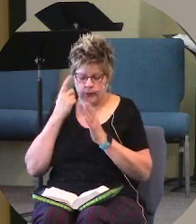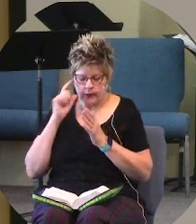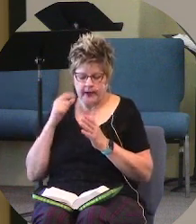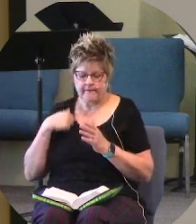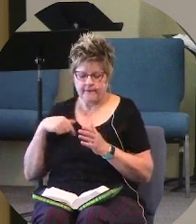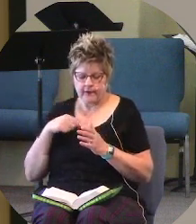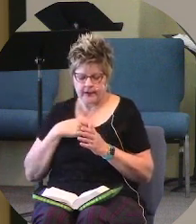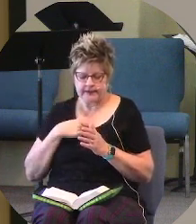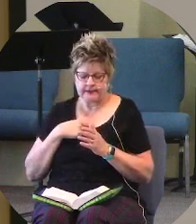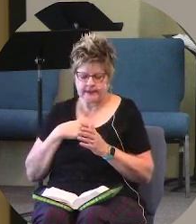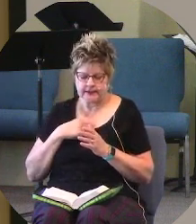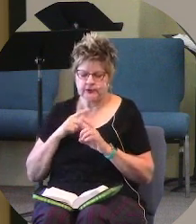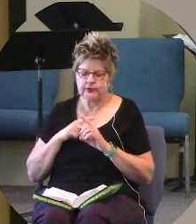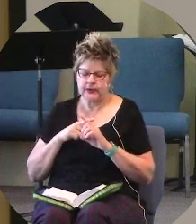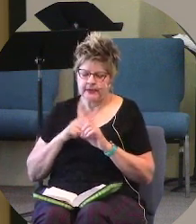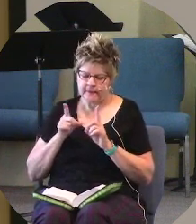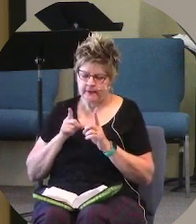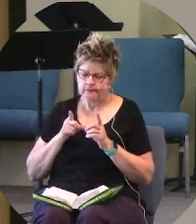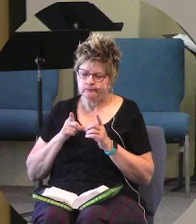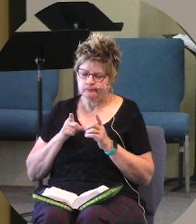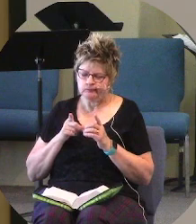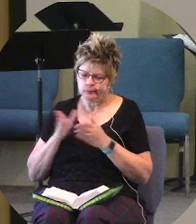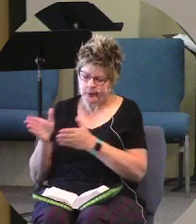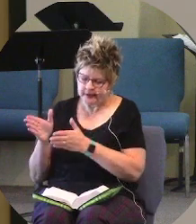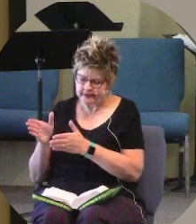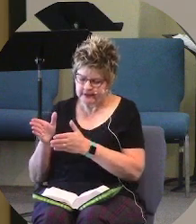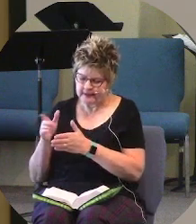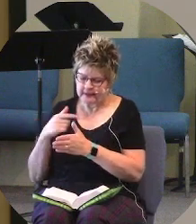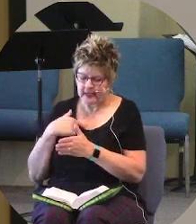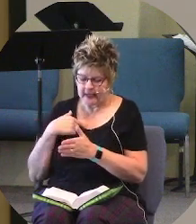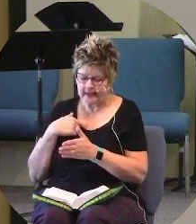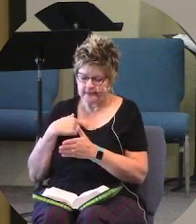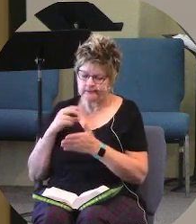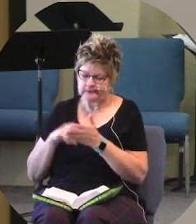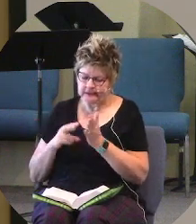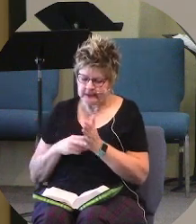This took a different direction than what I was intending.